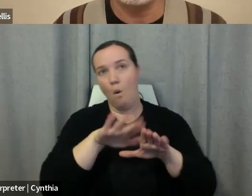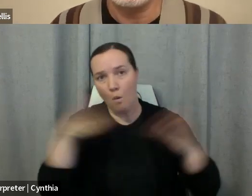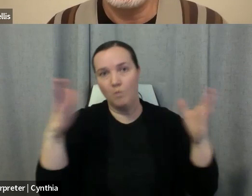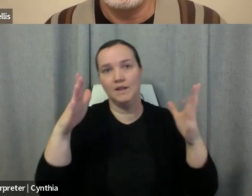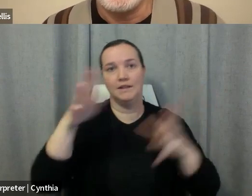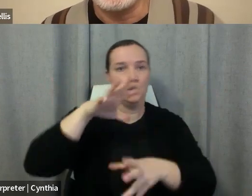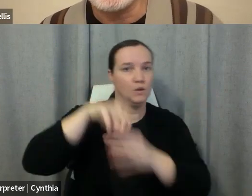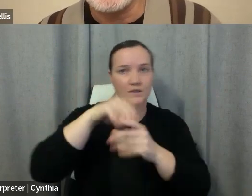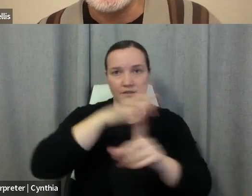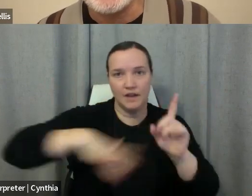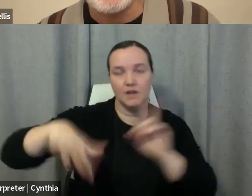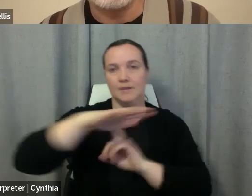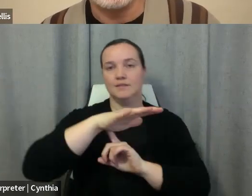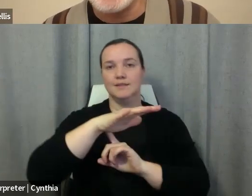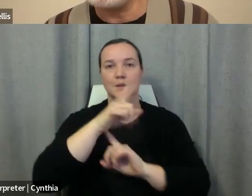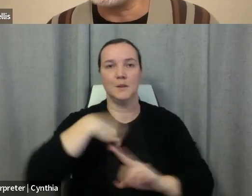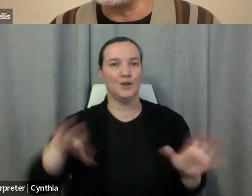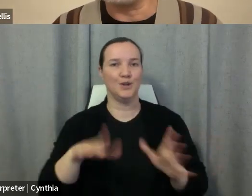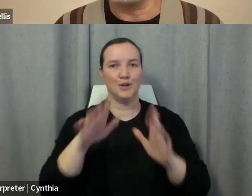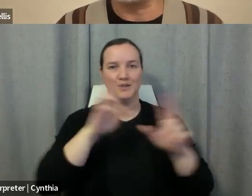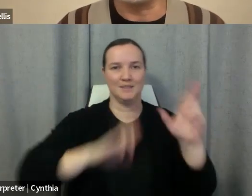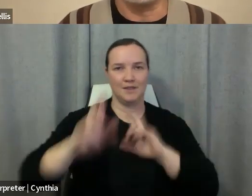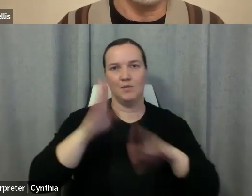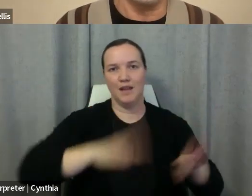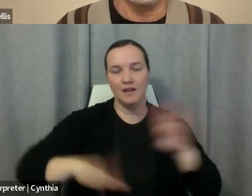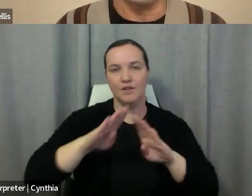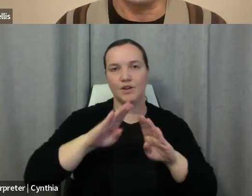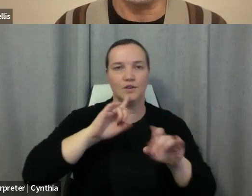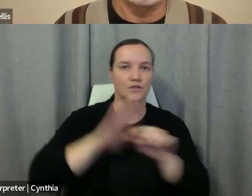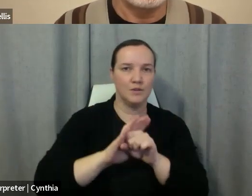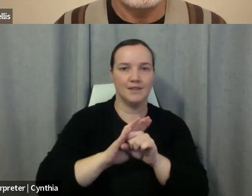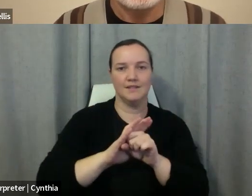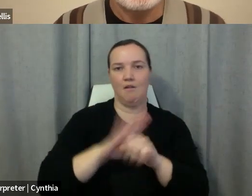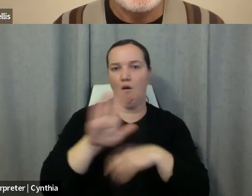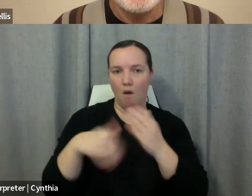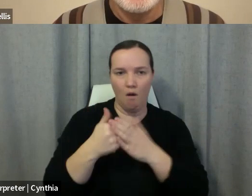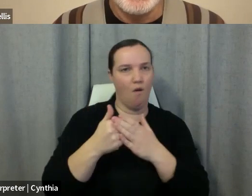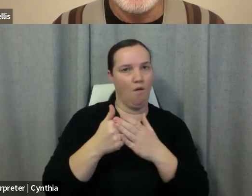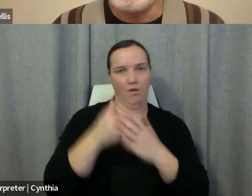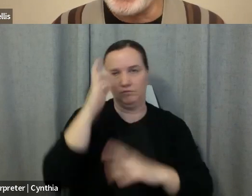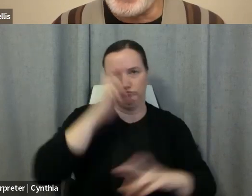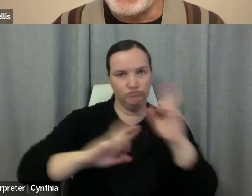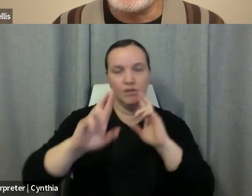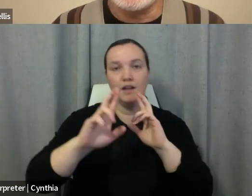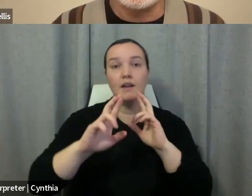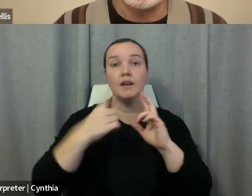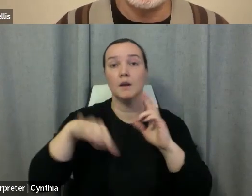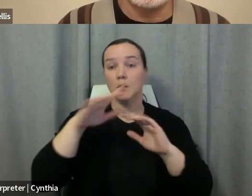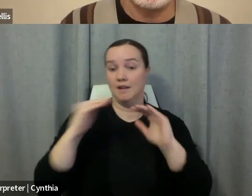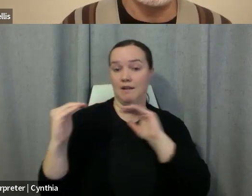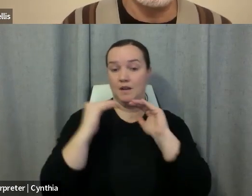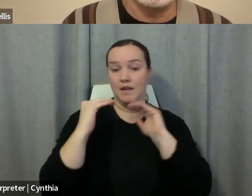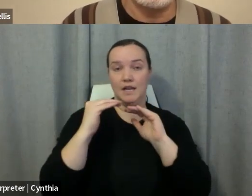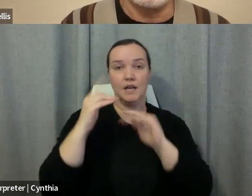environment and encourages respectful behavior that affirms the dignity of all individuals. Equity further recognizes our